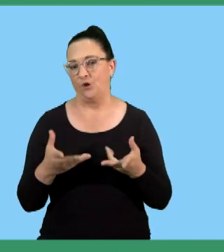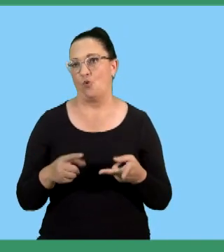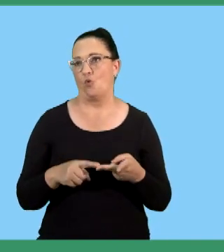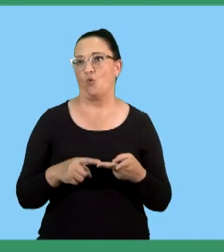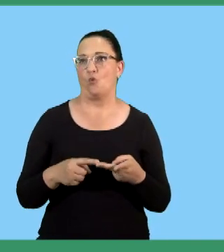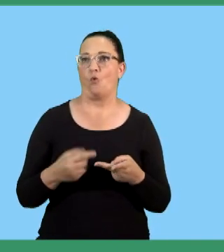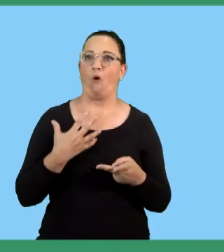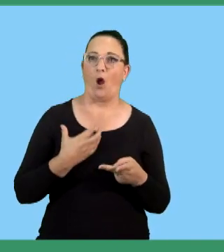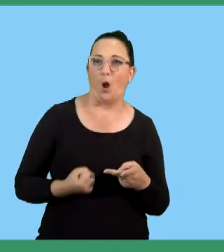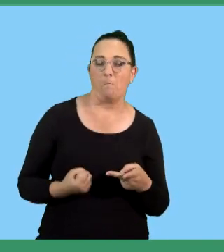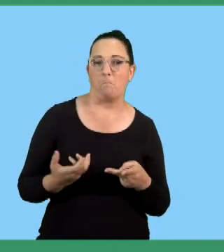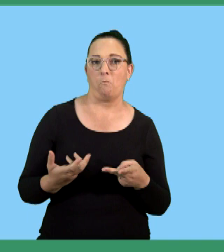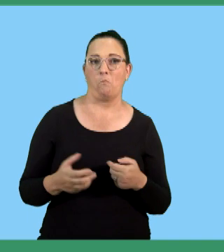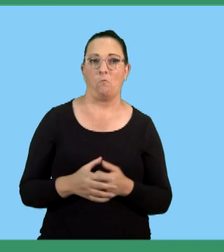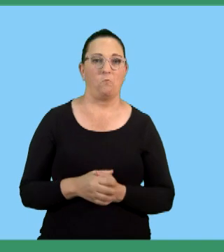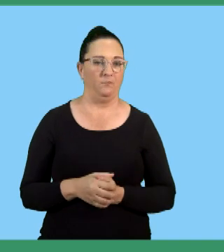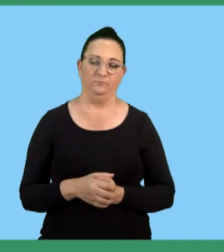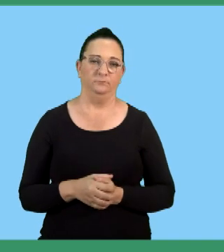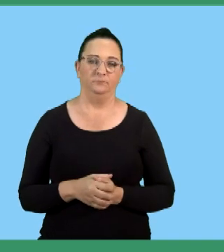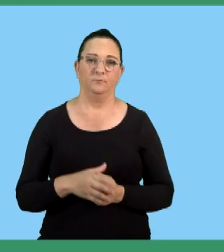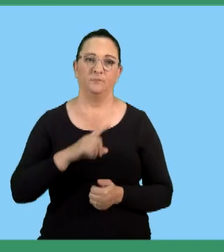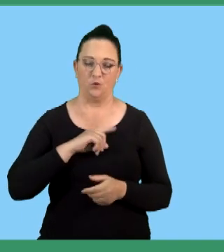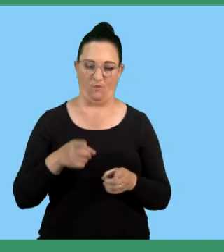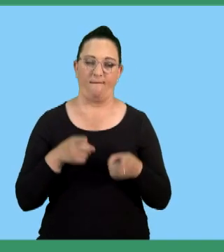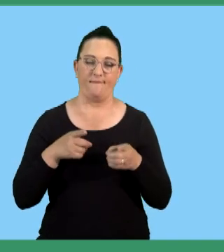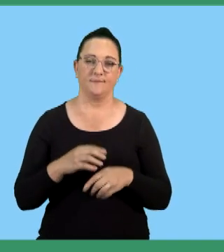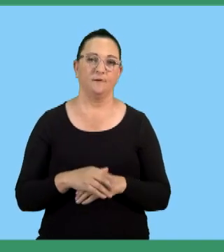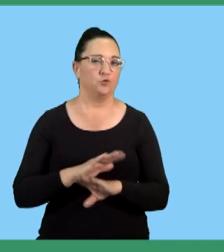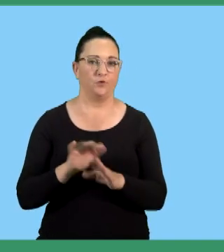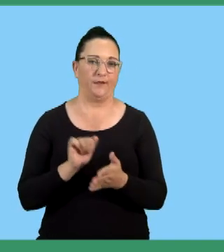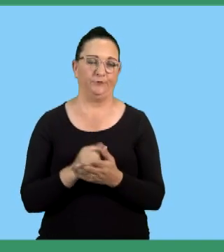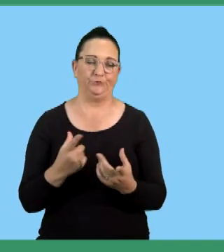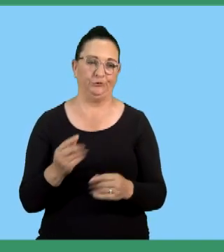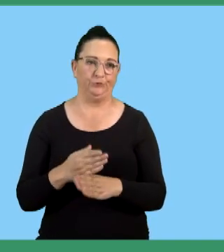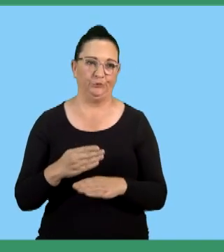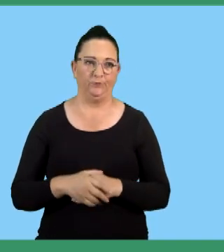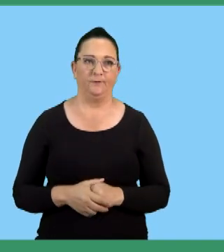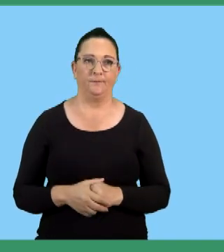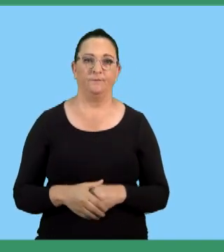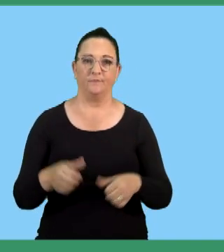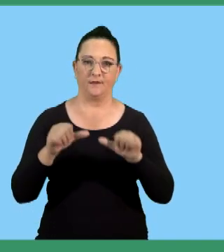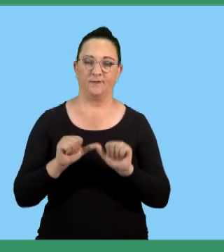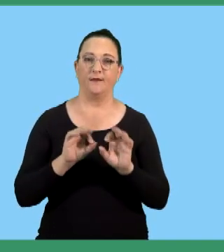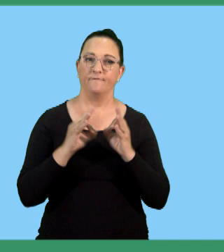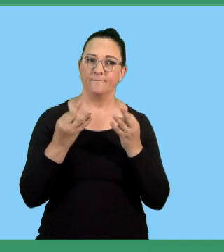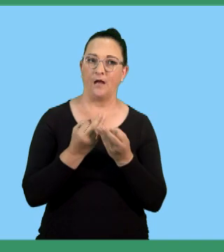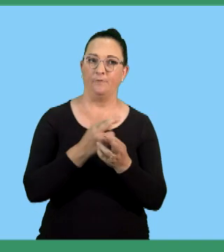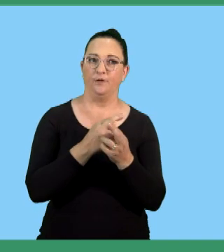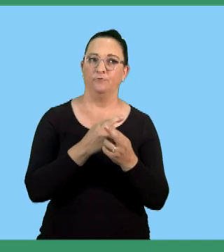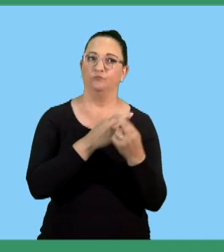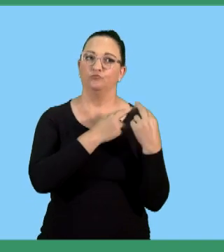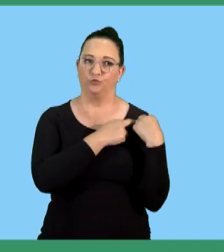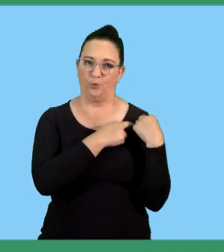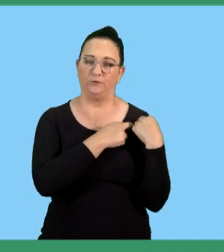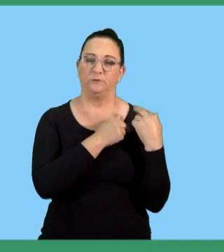or harmful maybe. So that is what hazardous means. Right, and then we've got family responsibility leave, 3 to